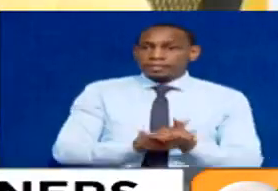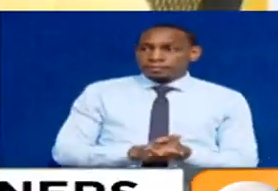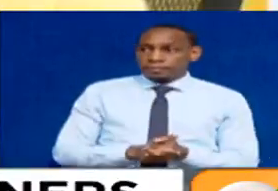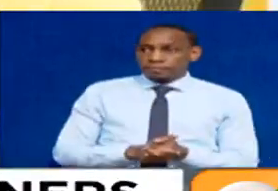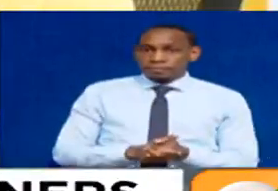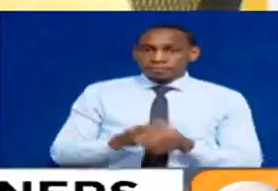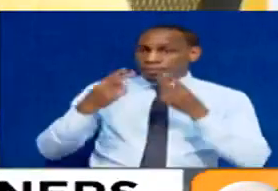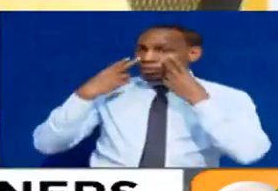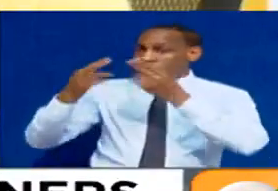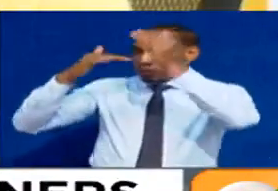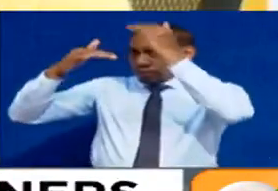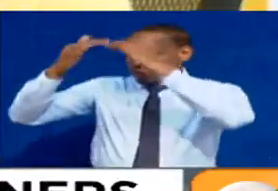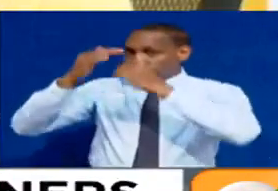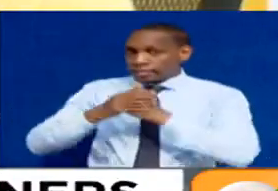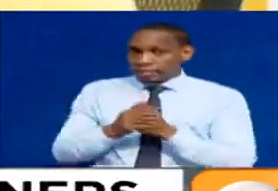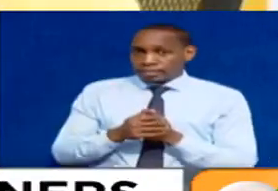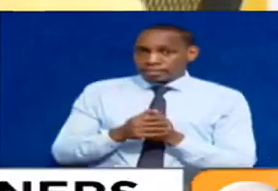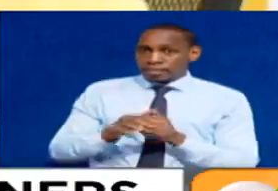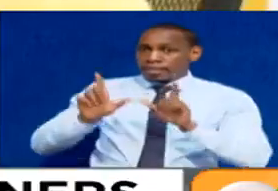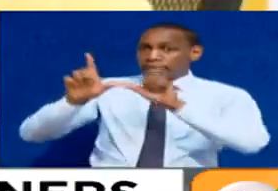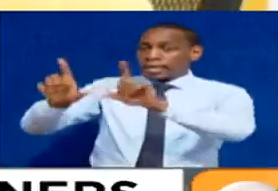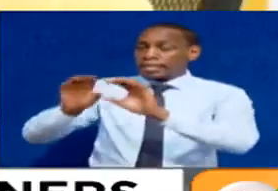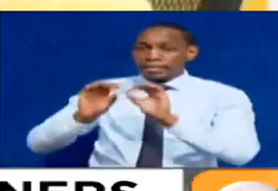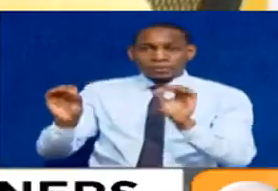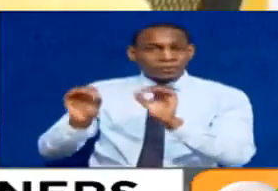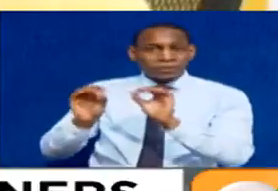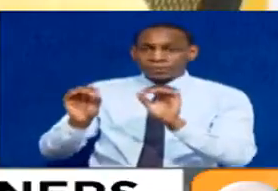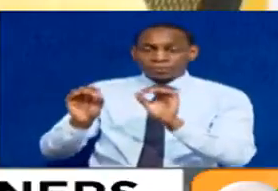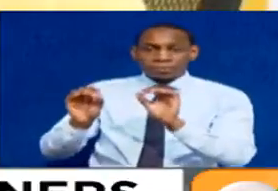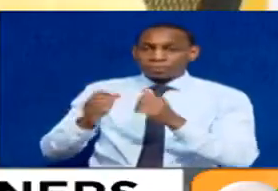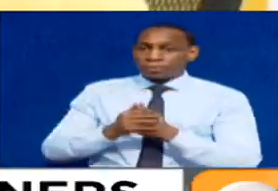this university is unaccredited